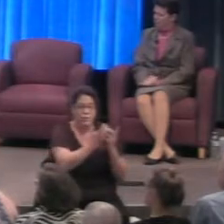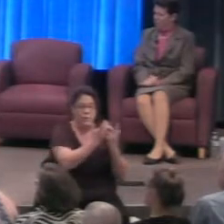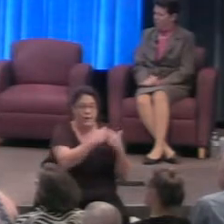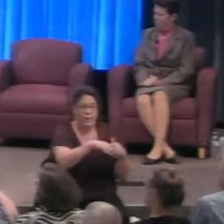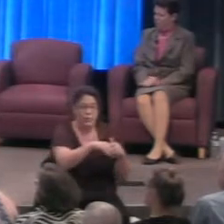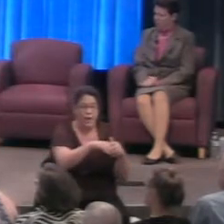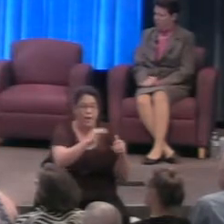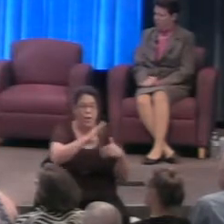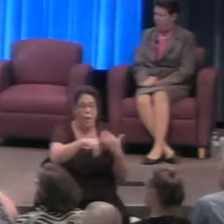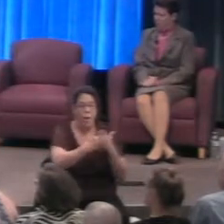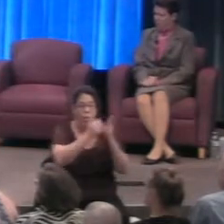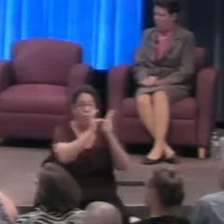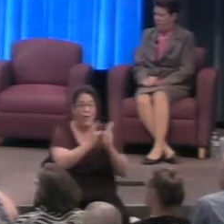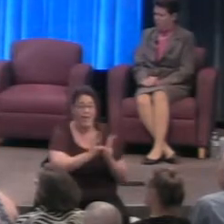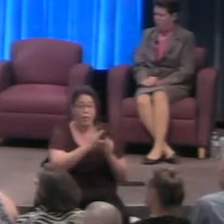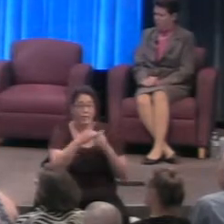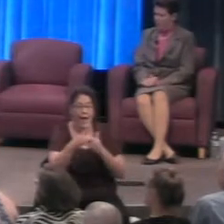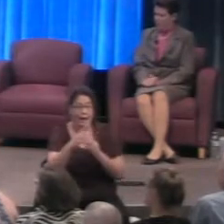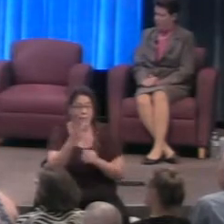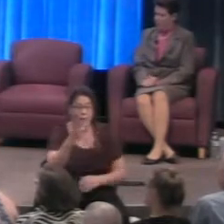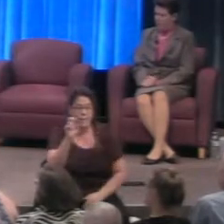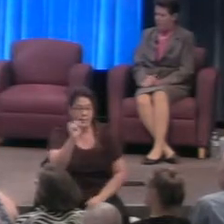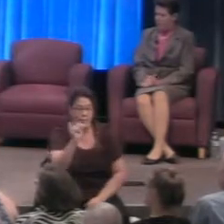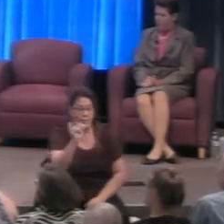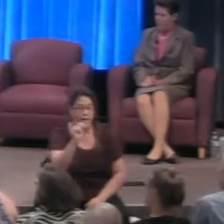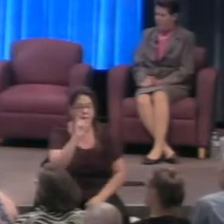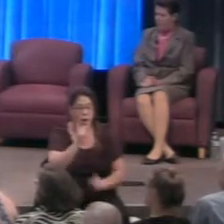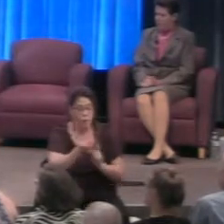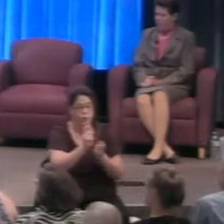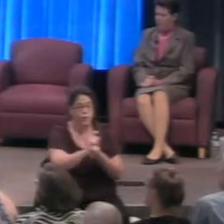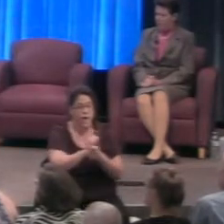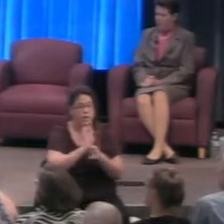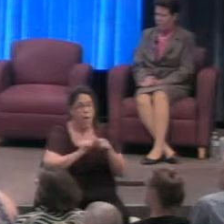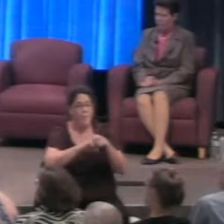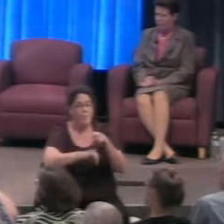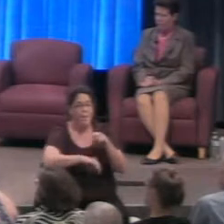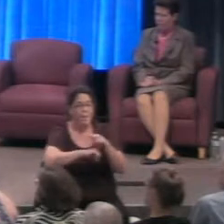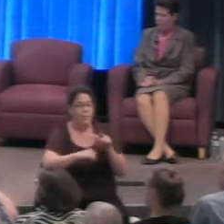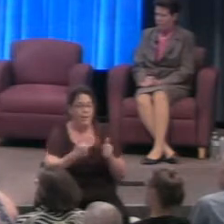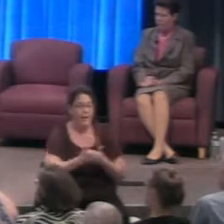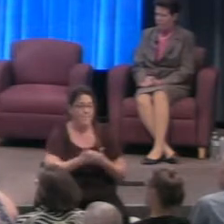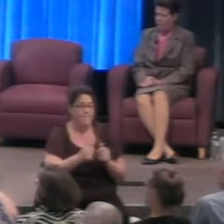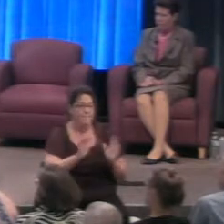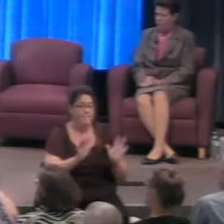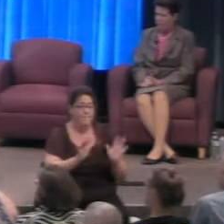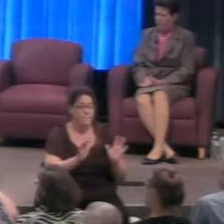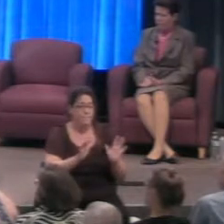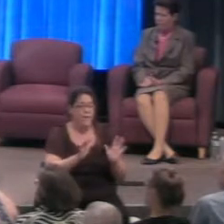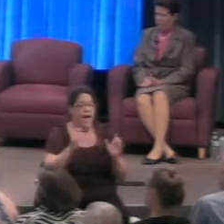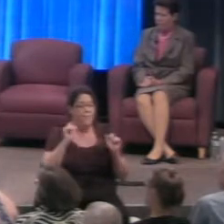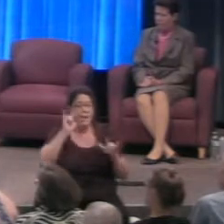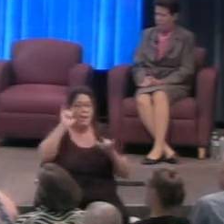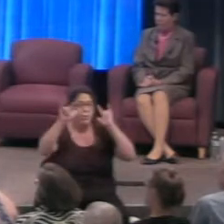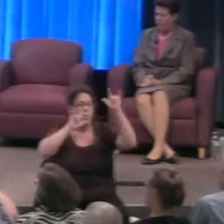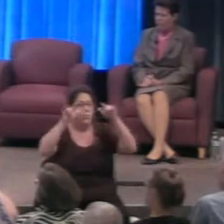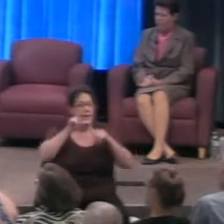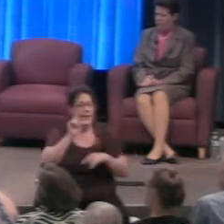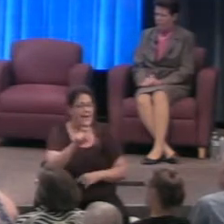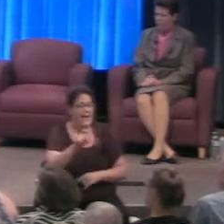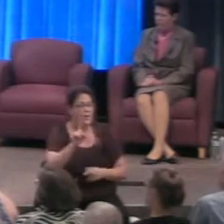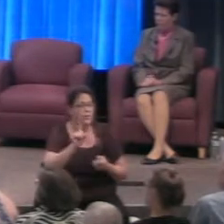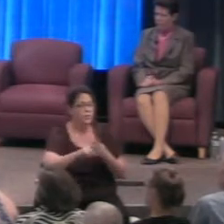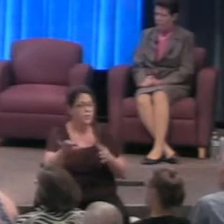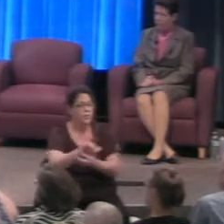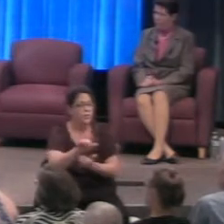all-weather guided weapon that changed the bomber game from many sorties needed to destroy enemy